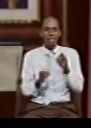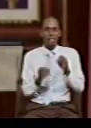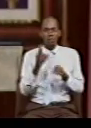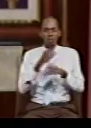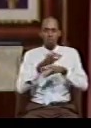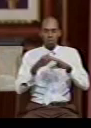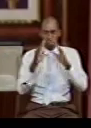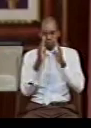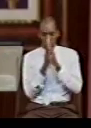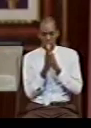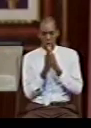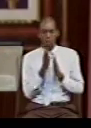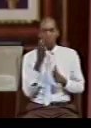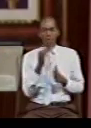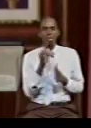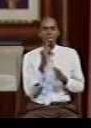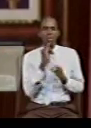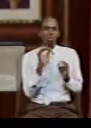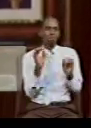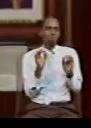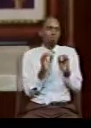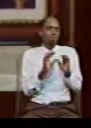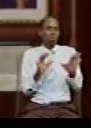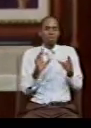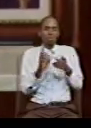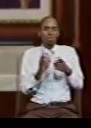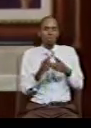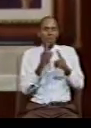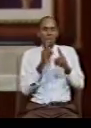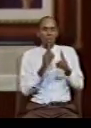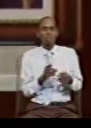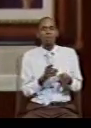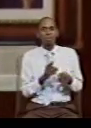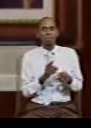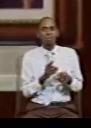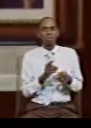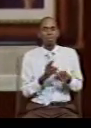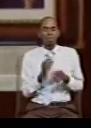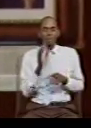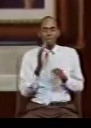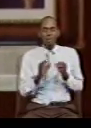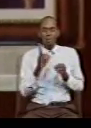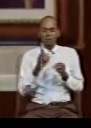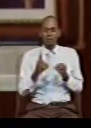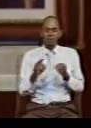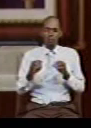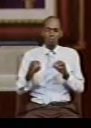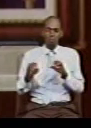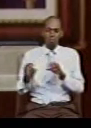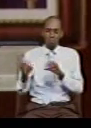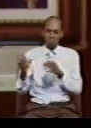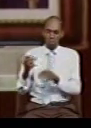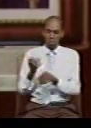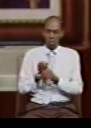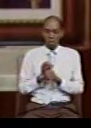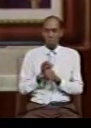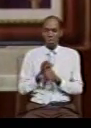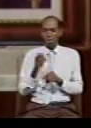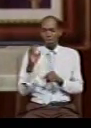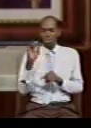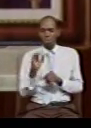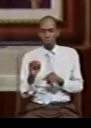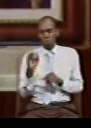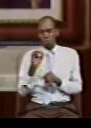answer. If you sow zero, you reap zero. If you sow